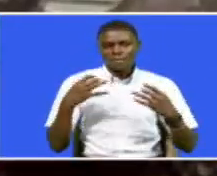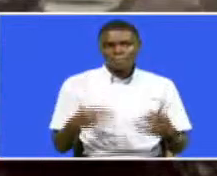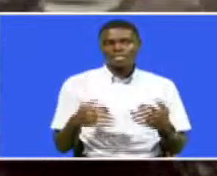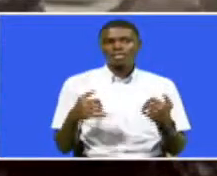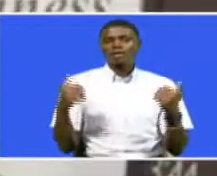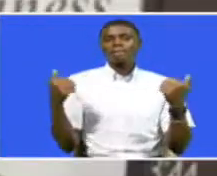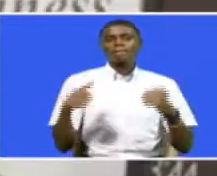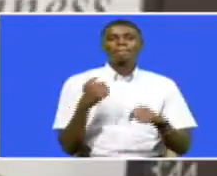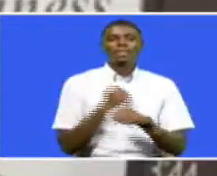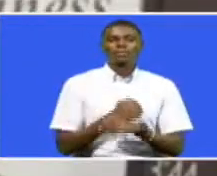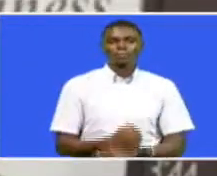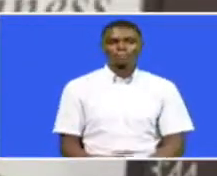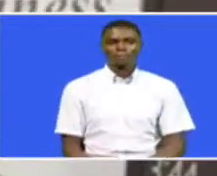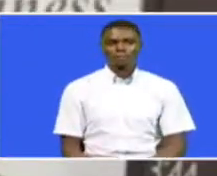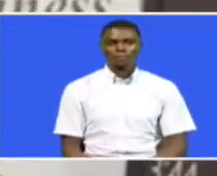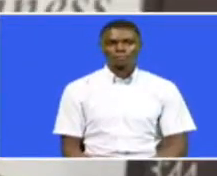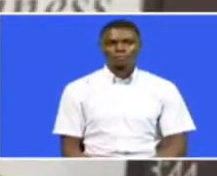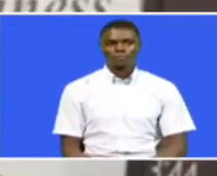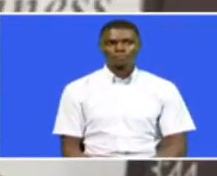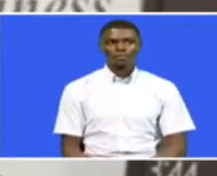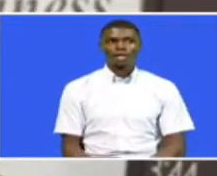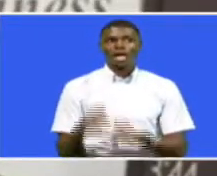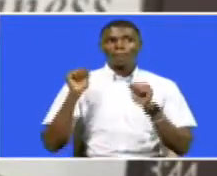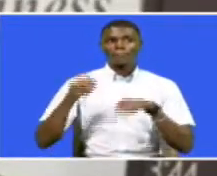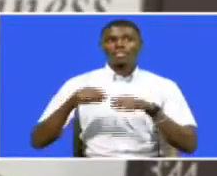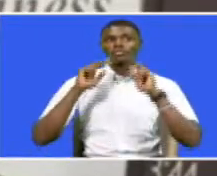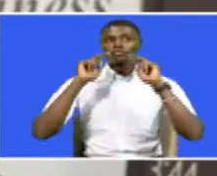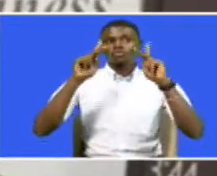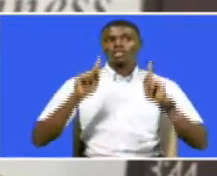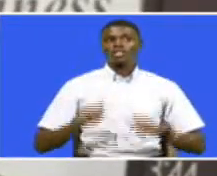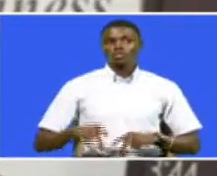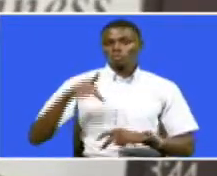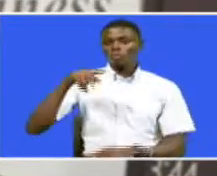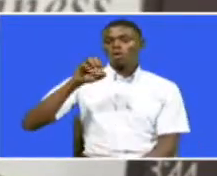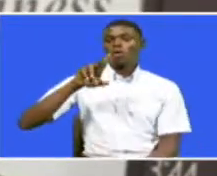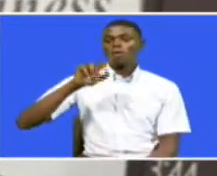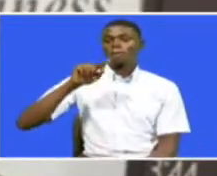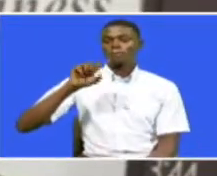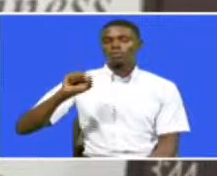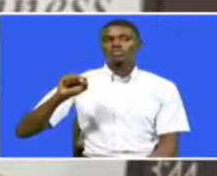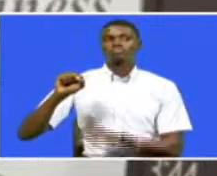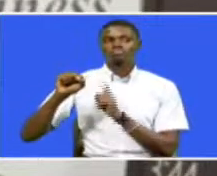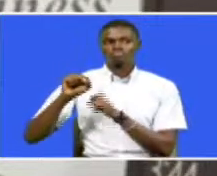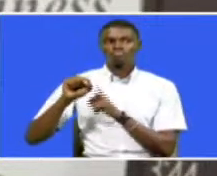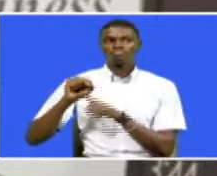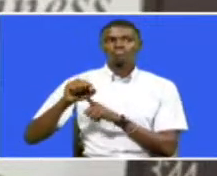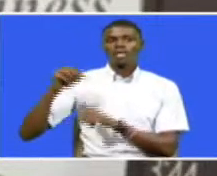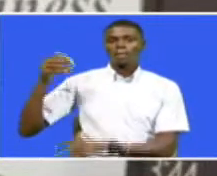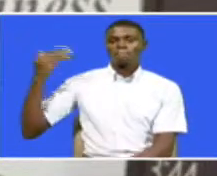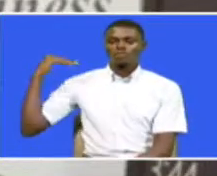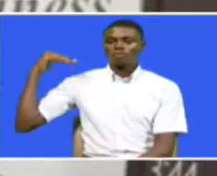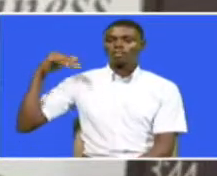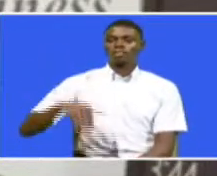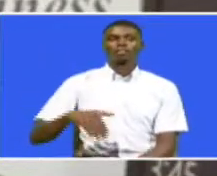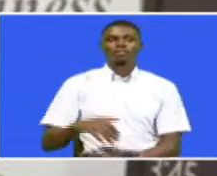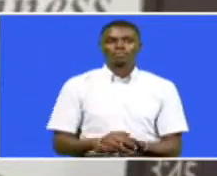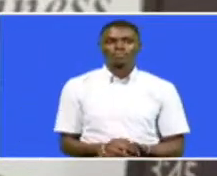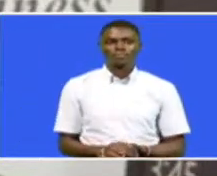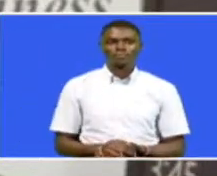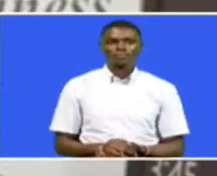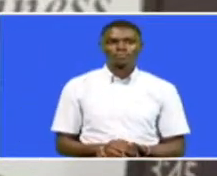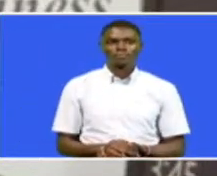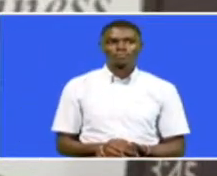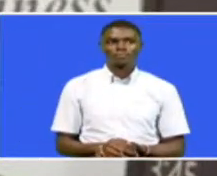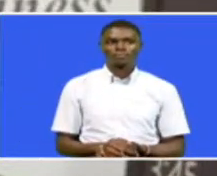untapped. The ability of Kisumu Port, I think before it went down, it